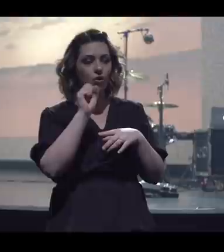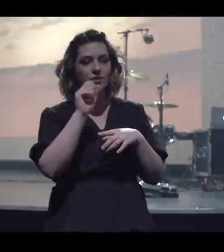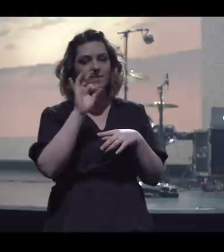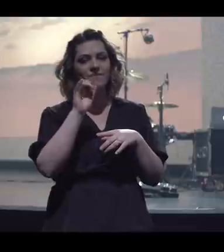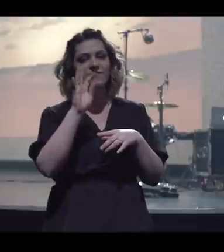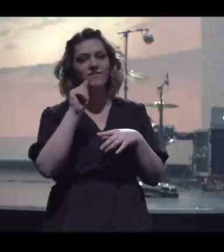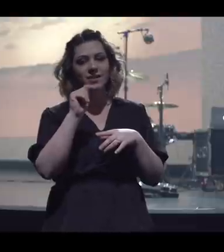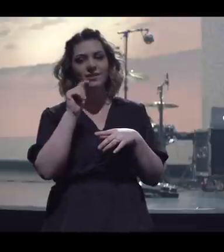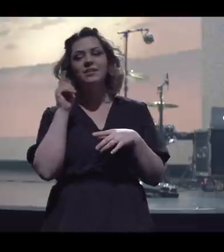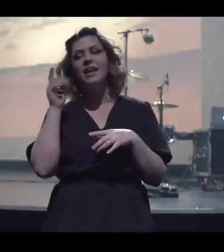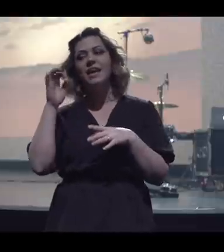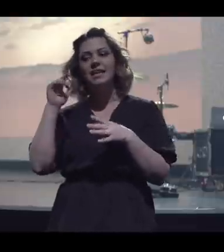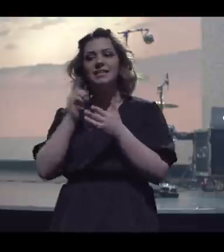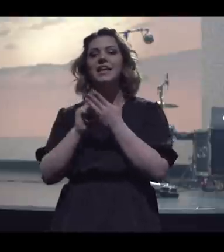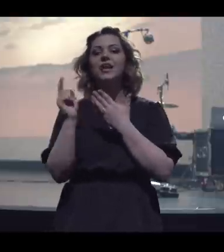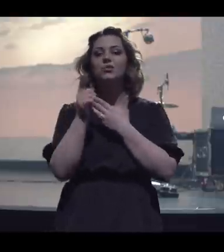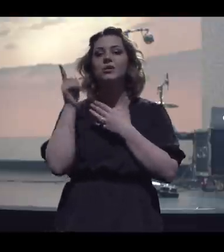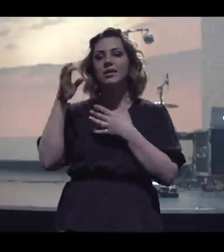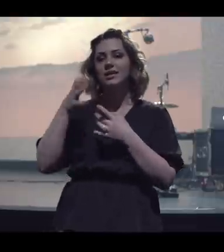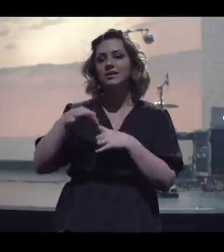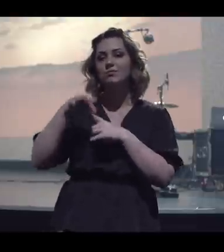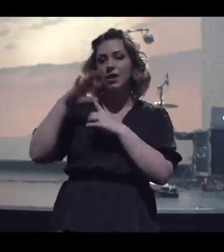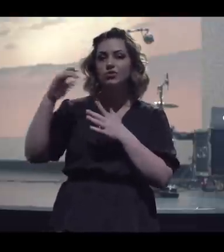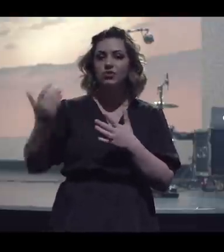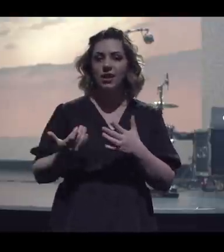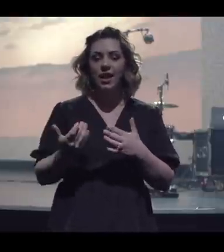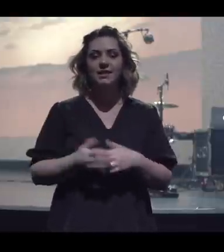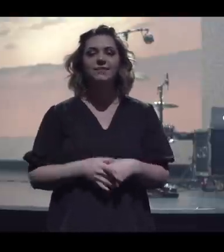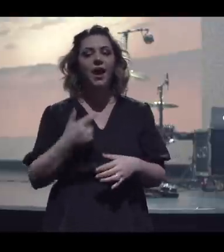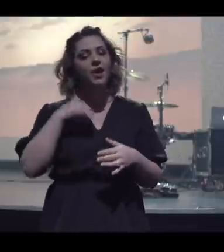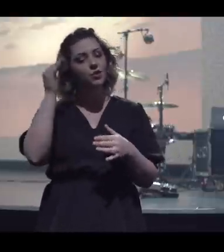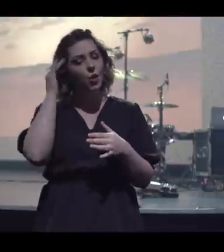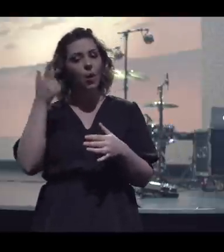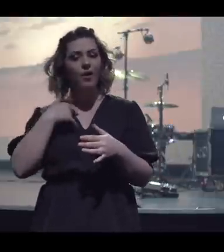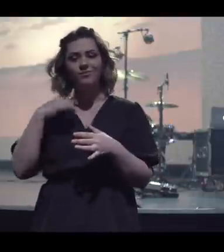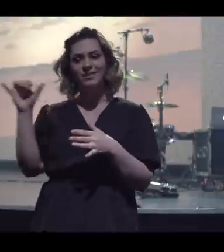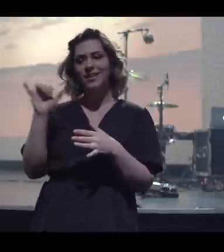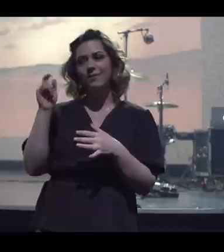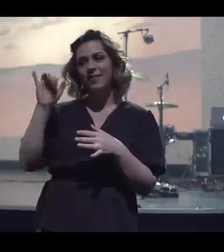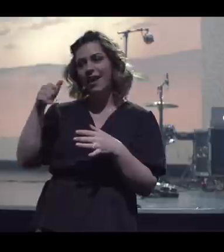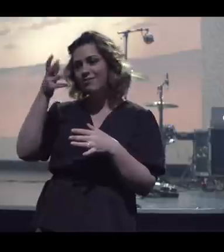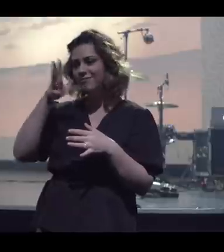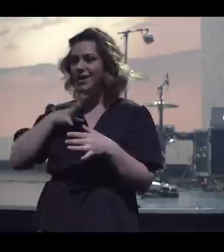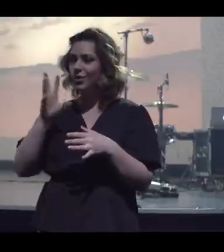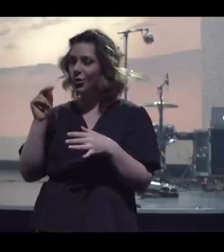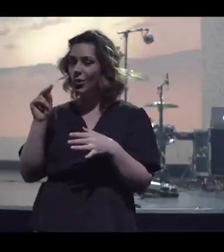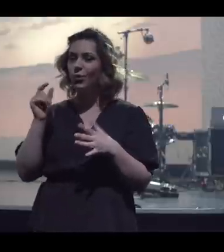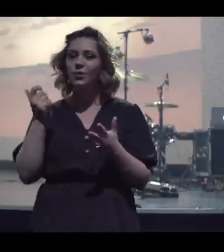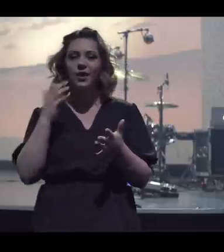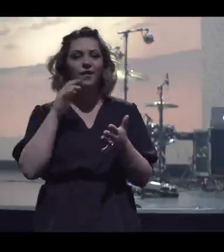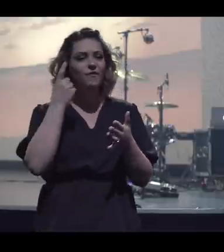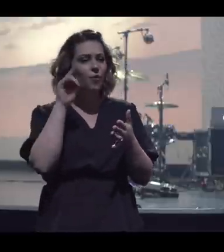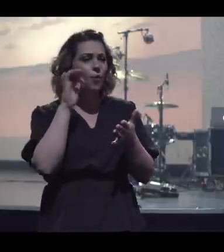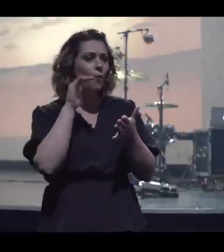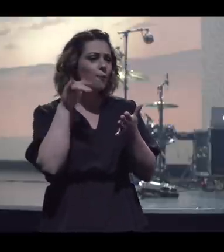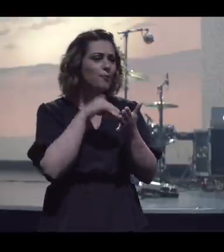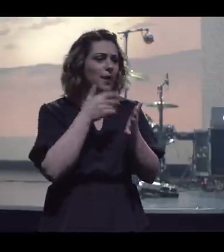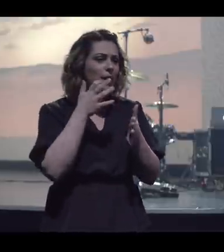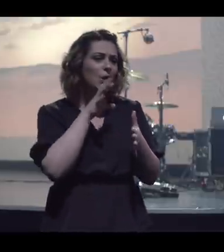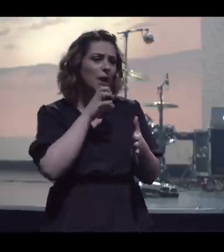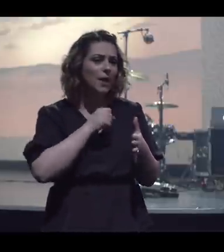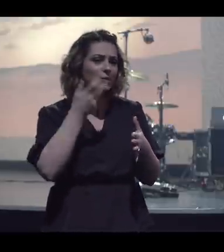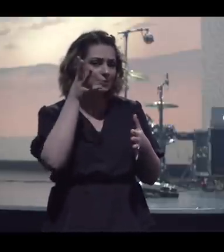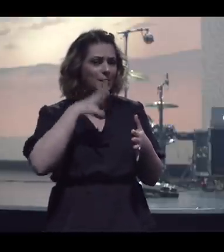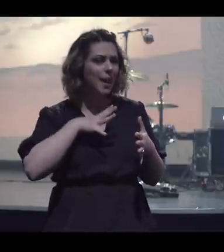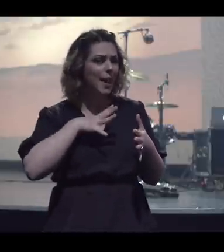next week. You don't wanna miss it. But I know I'm not a Rich Froning, but for a middle-aged guy, I'm in pretty good shape. I know what some of you are